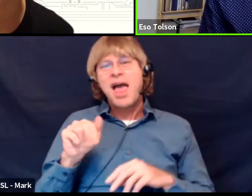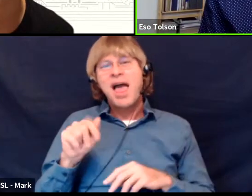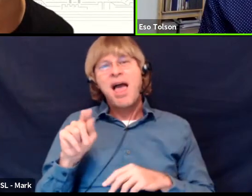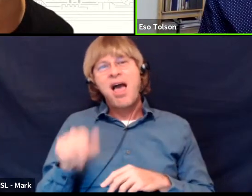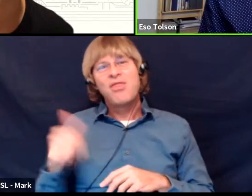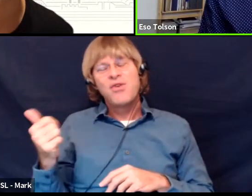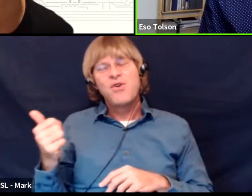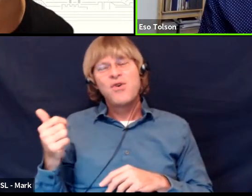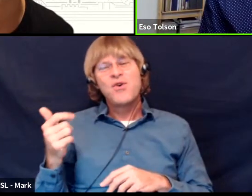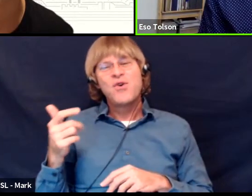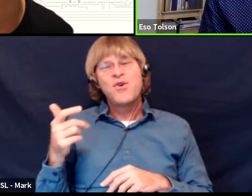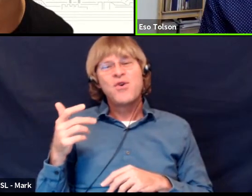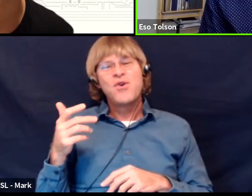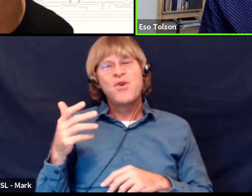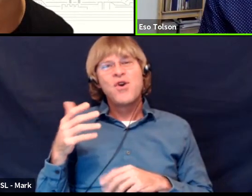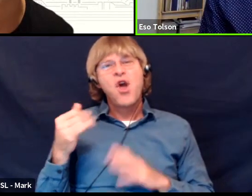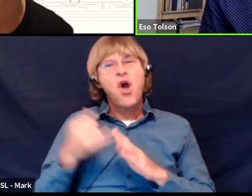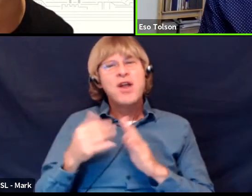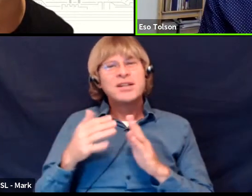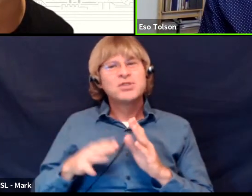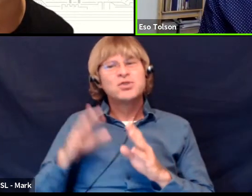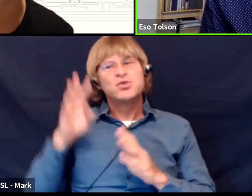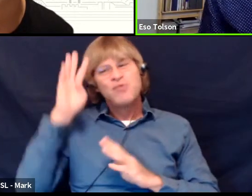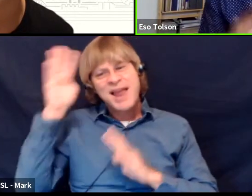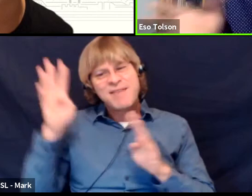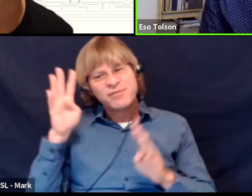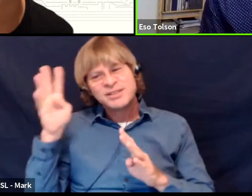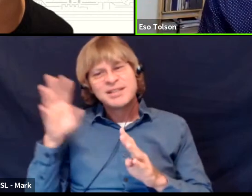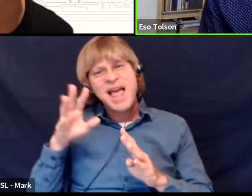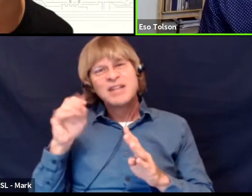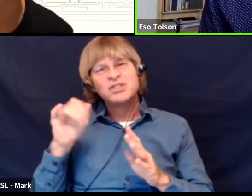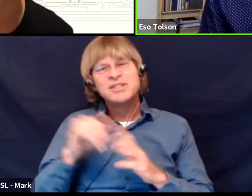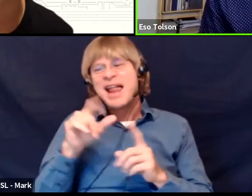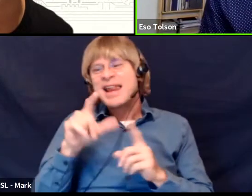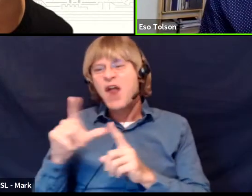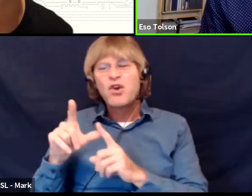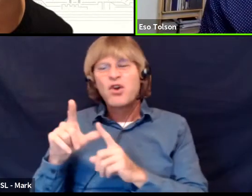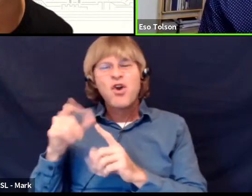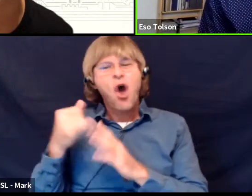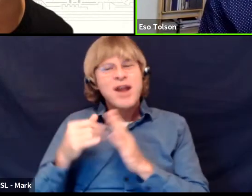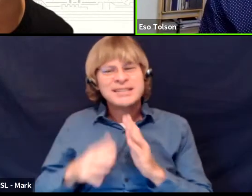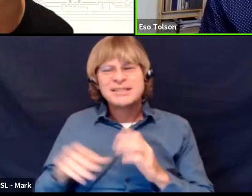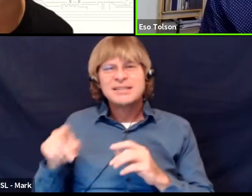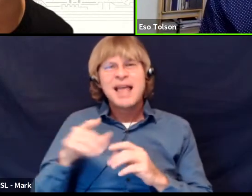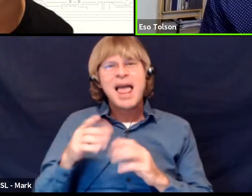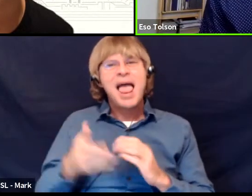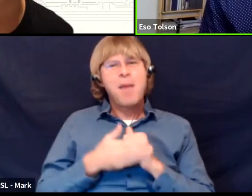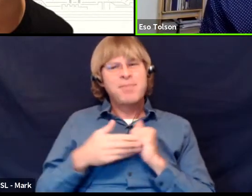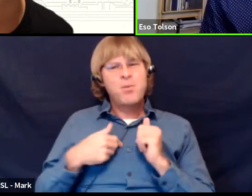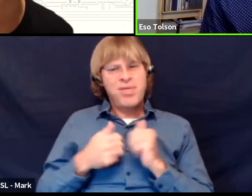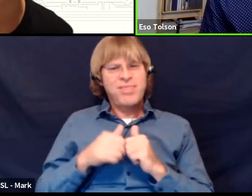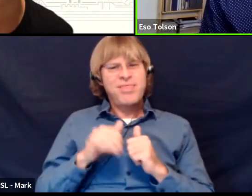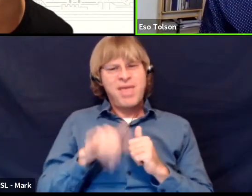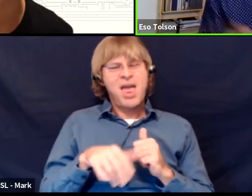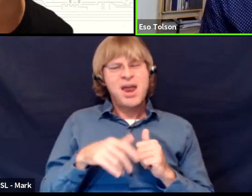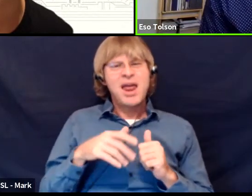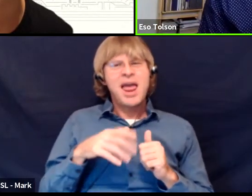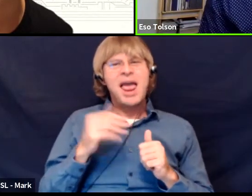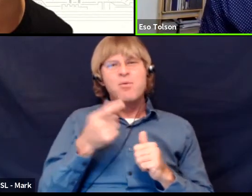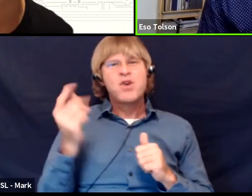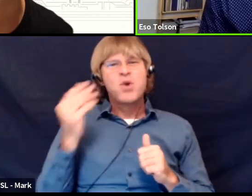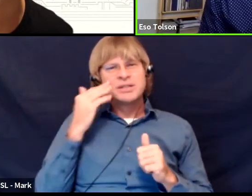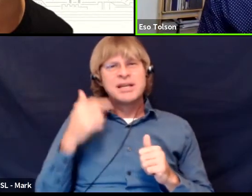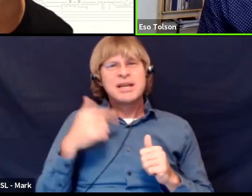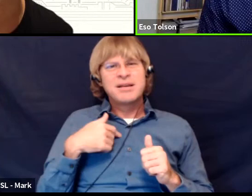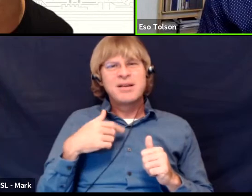other artists, creatives, and just lettering artists themselves helped me with that. Anybody knows